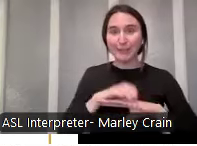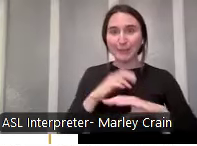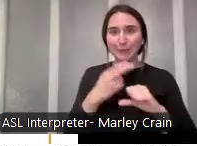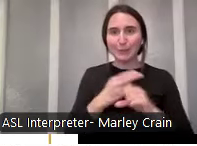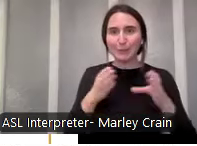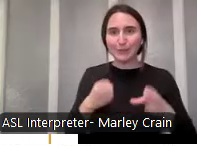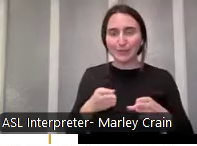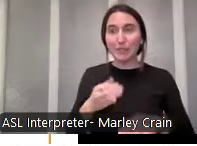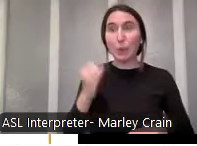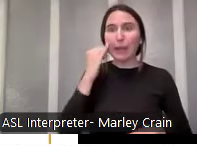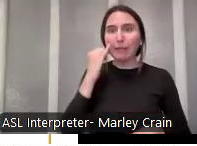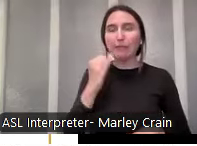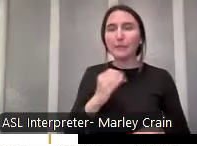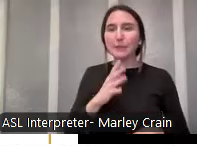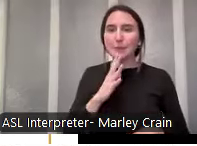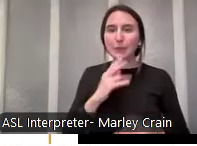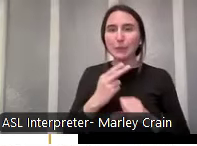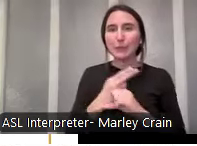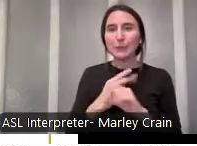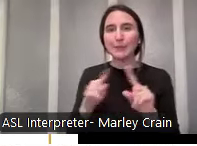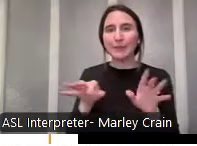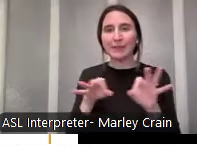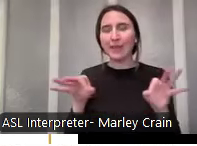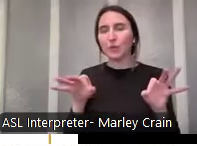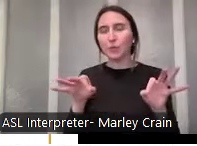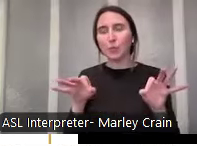what is being said, it adds a whole other layer.